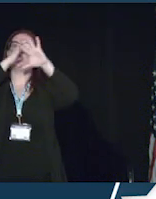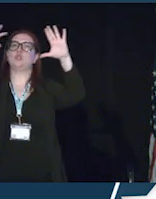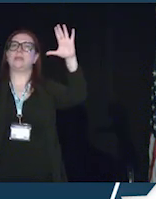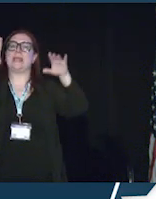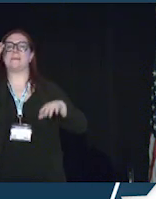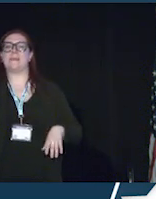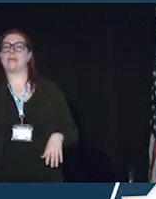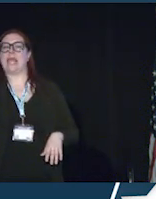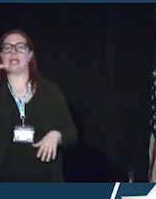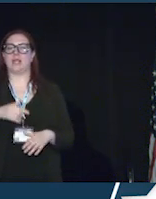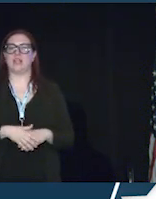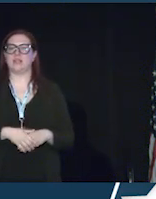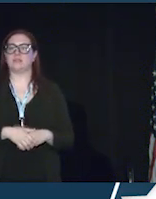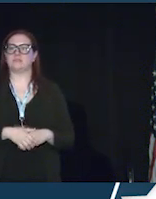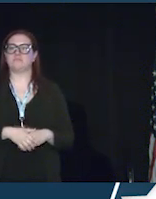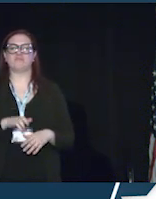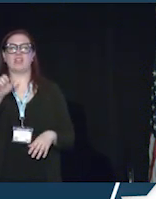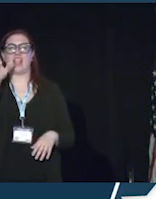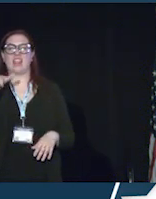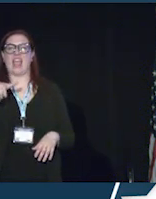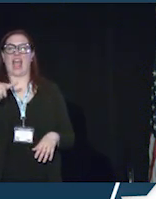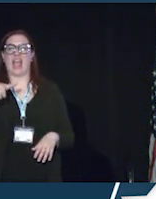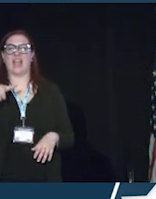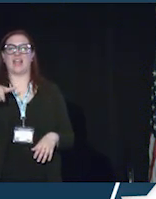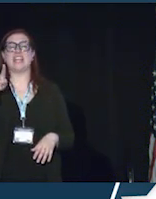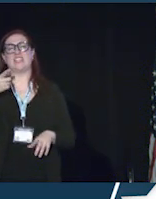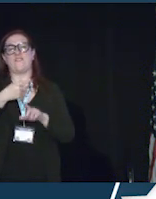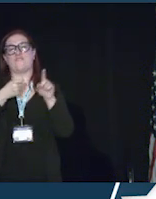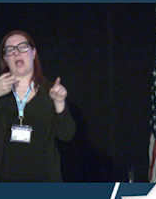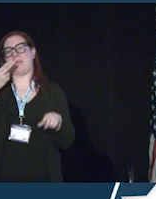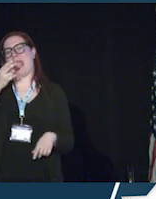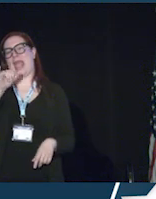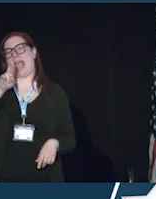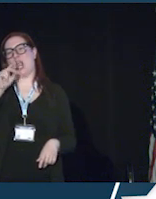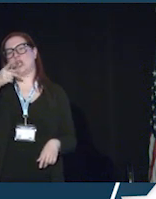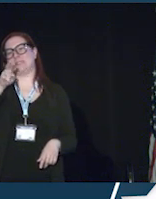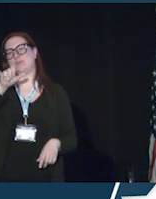And that's where I got that from Hairspray.